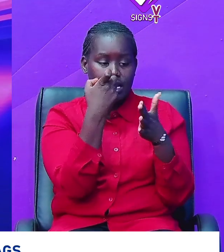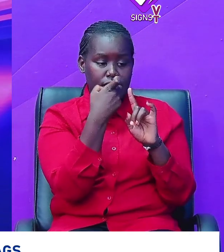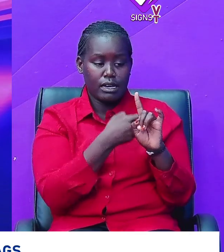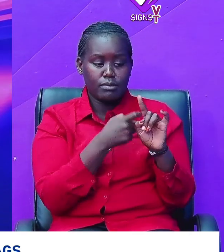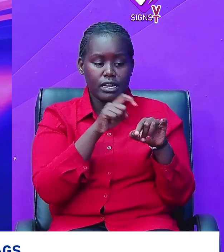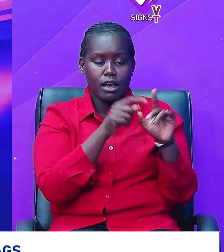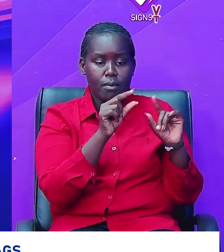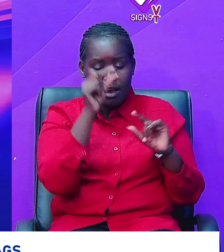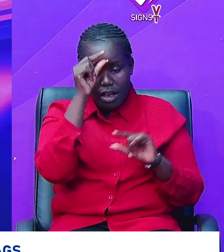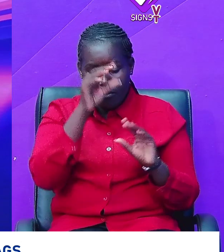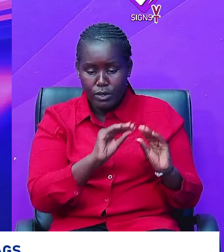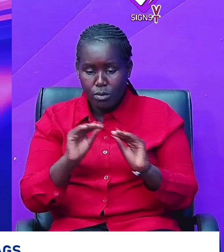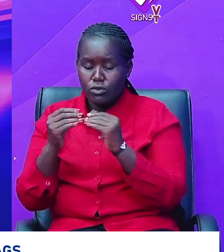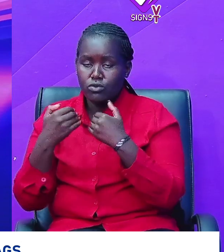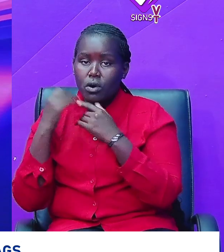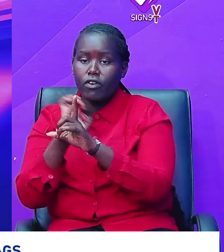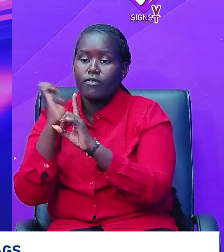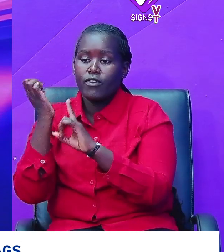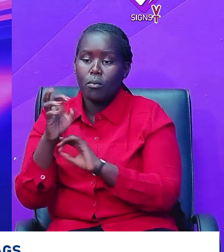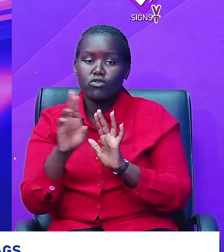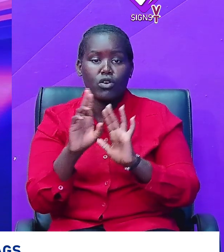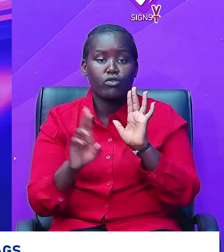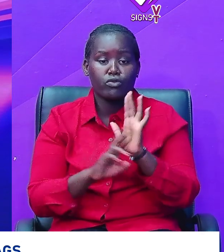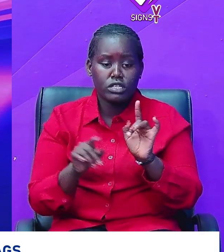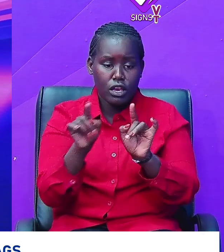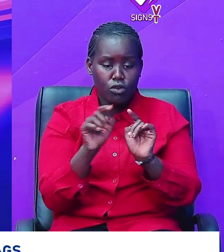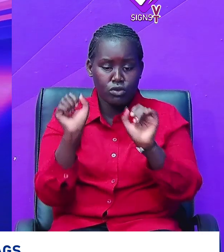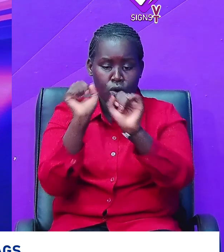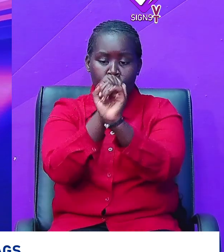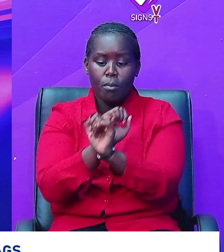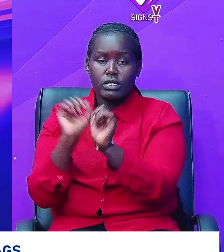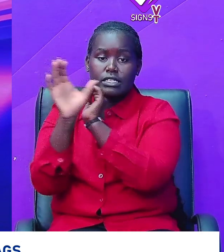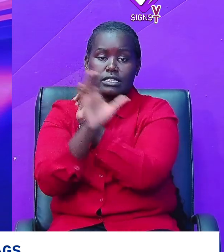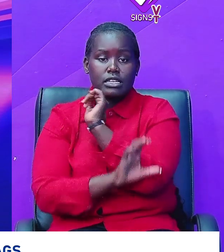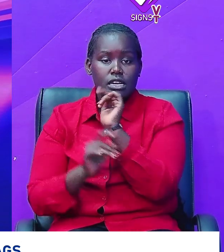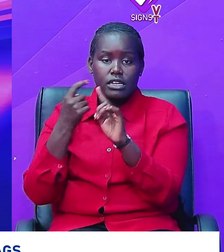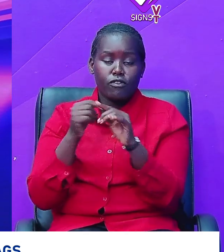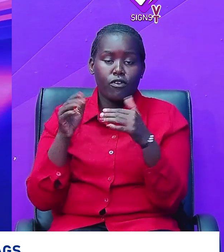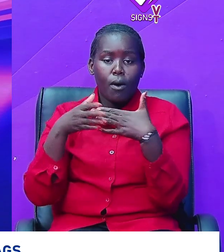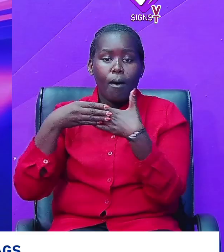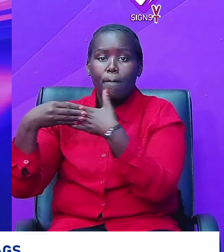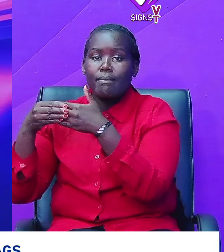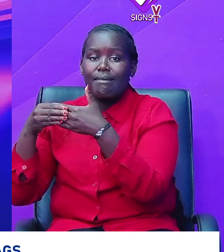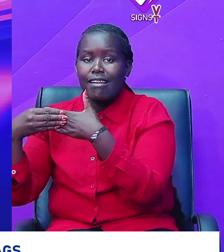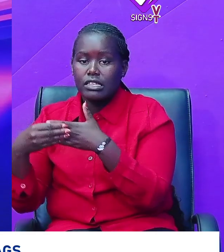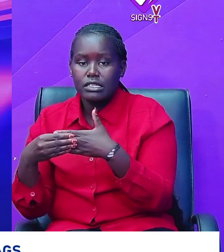impose environmental regulations and protect the country from plastic pollution.